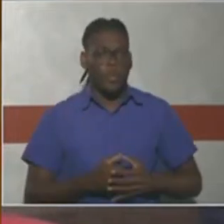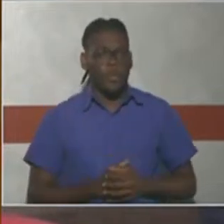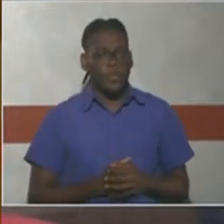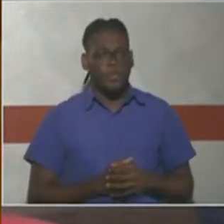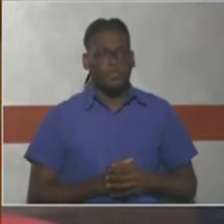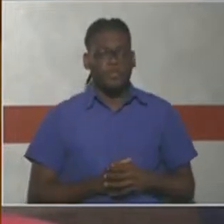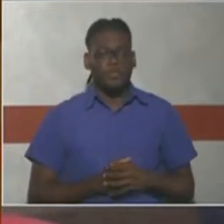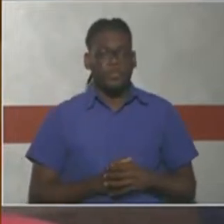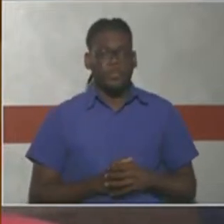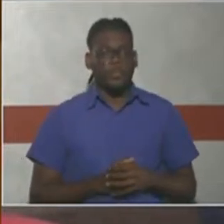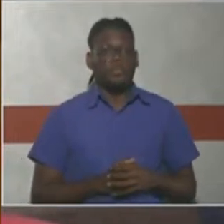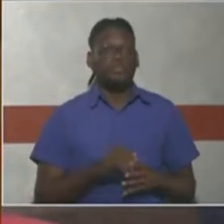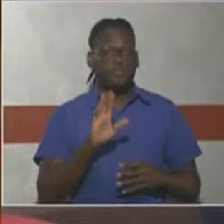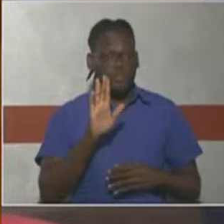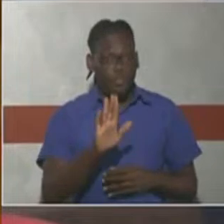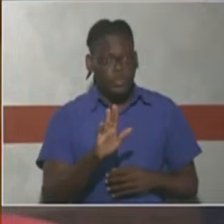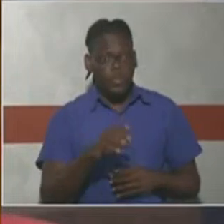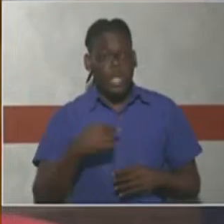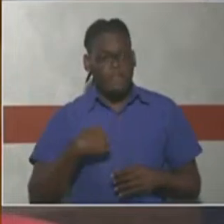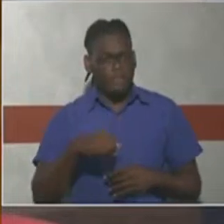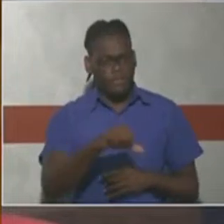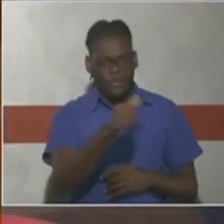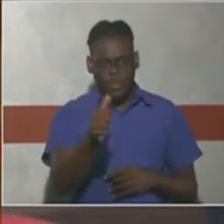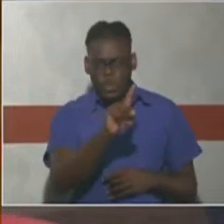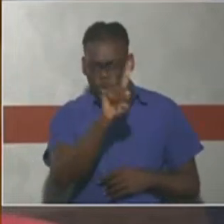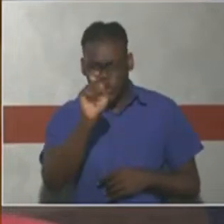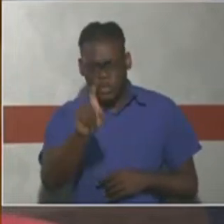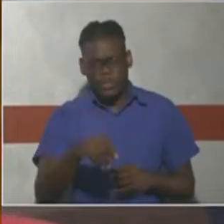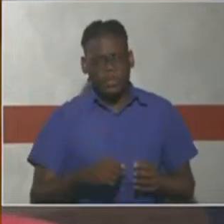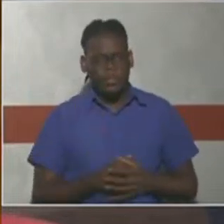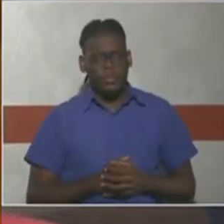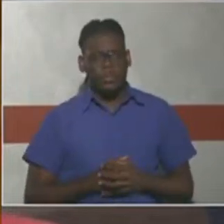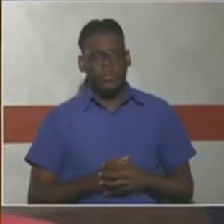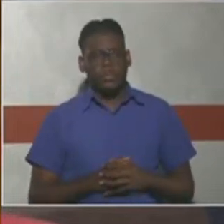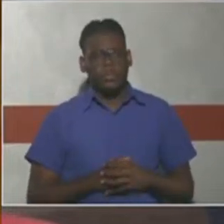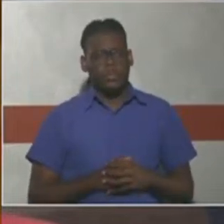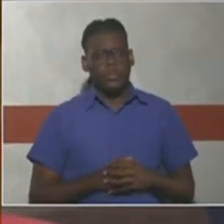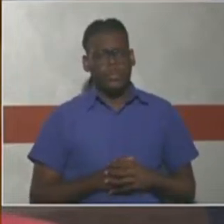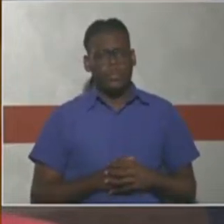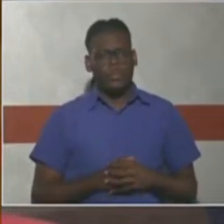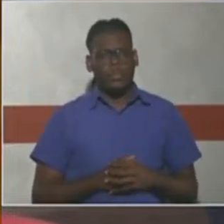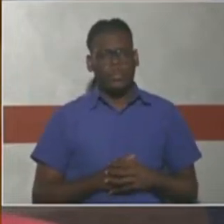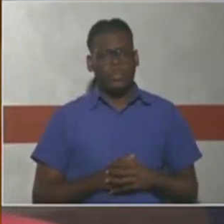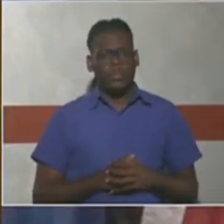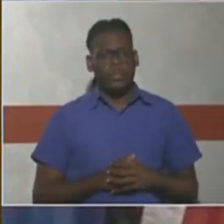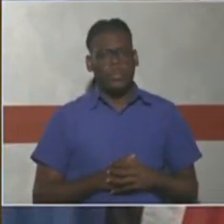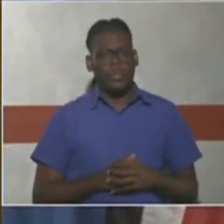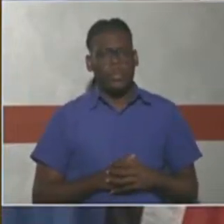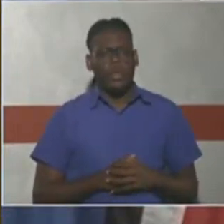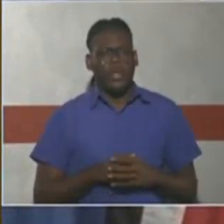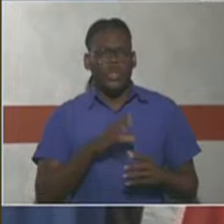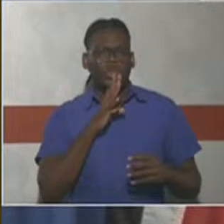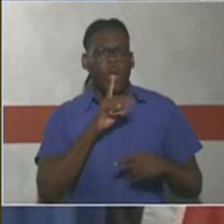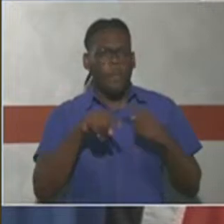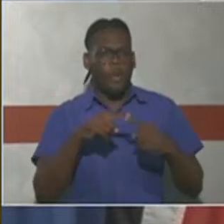the operator is Shell and the Venezuelan side of PDVSA. The operator would be